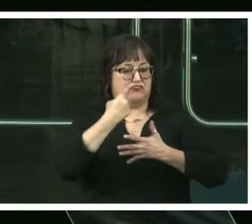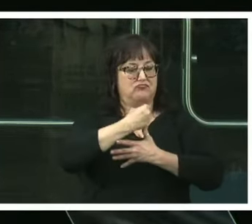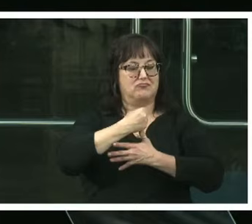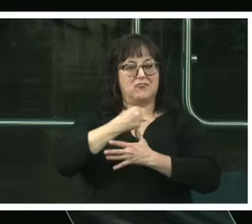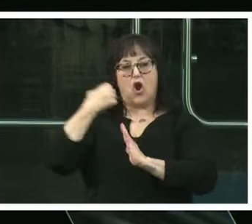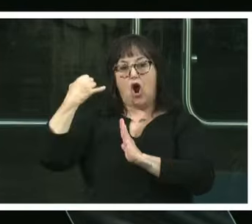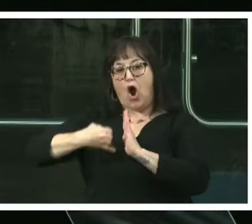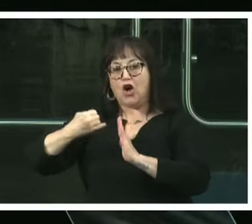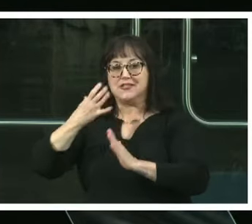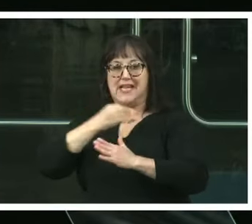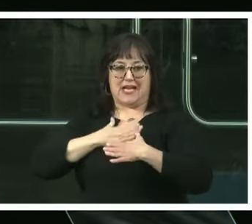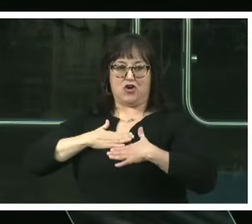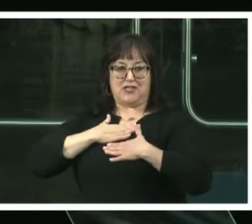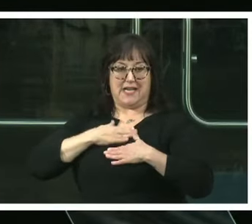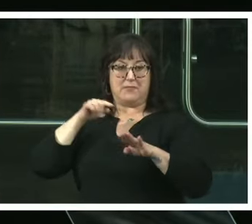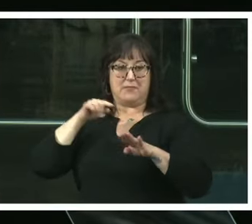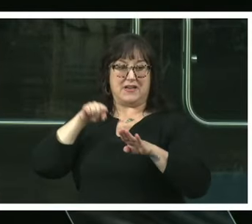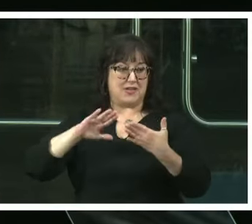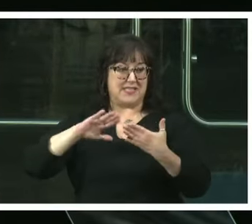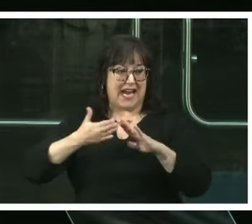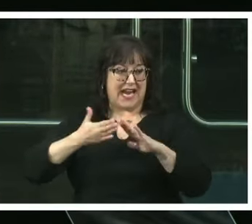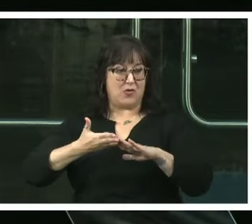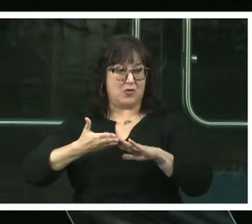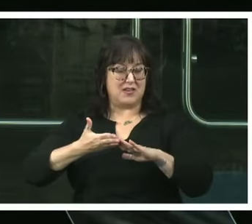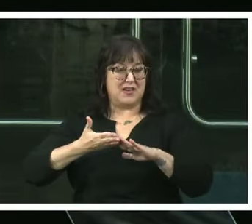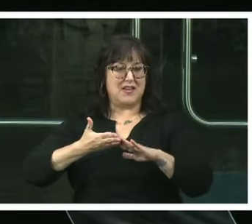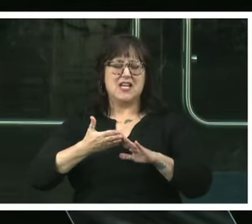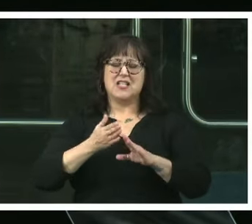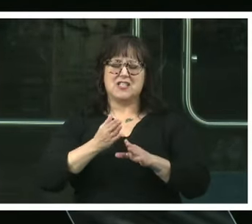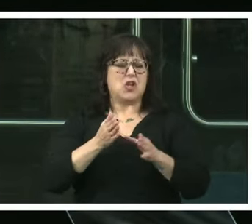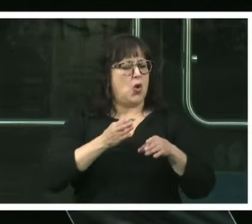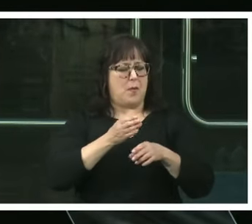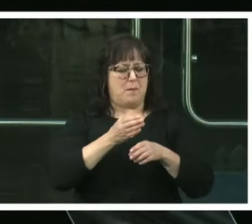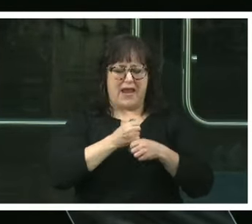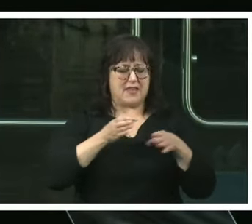and entertainment downtown to bring the streets alive.